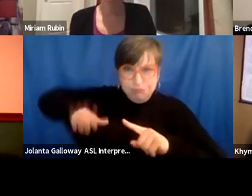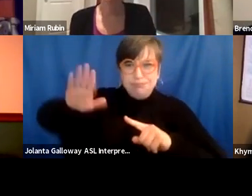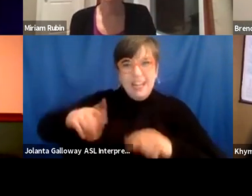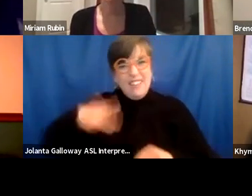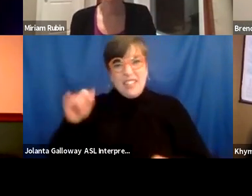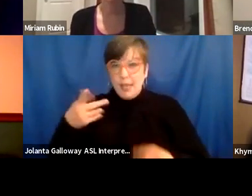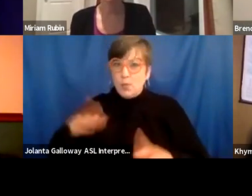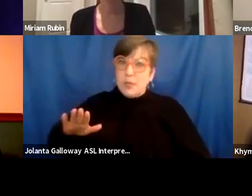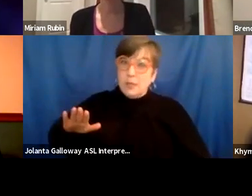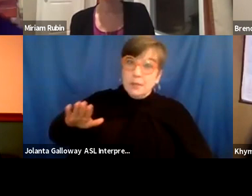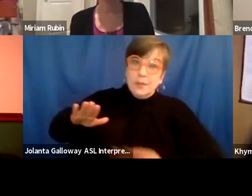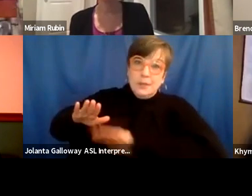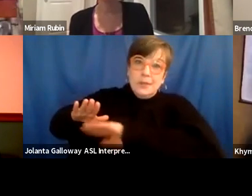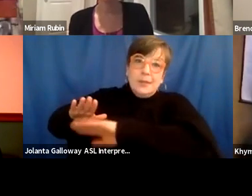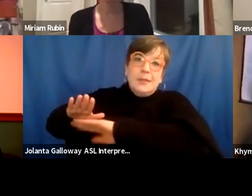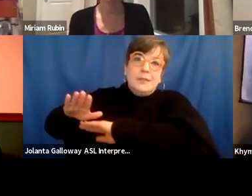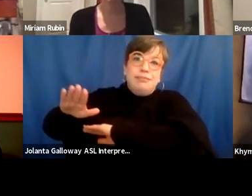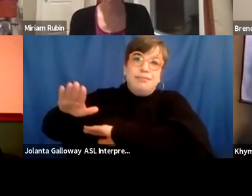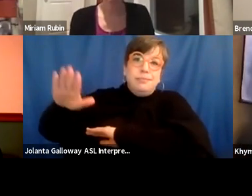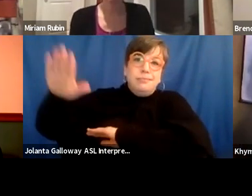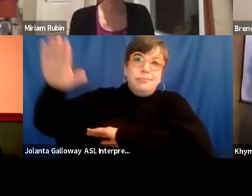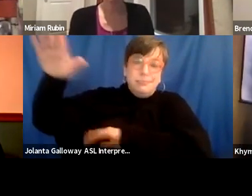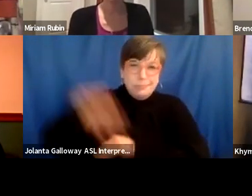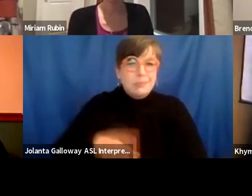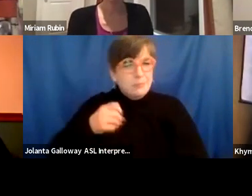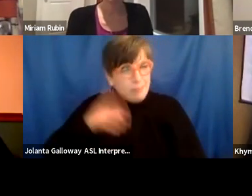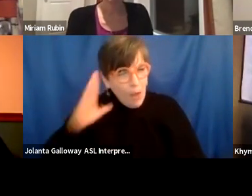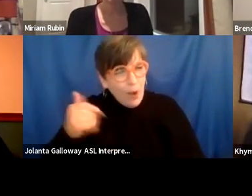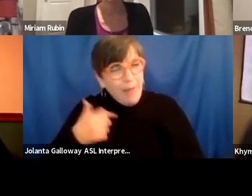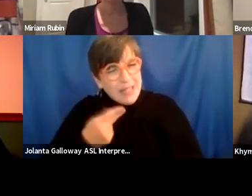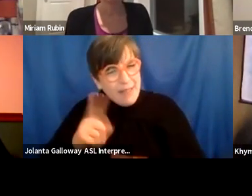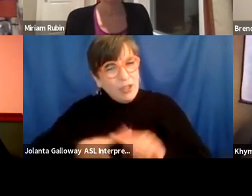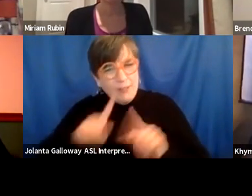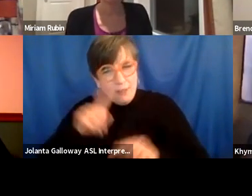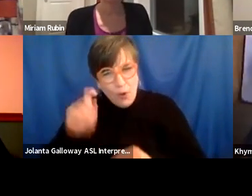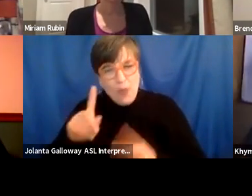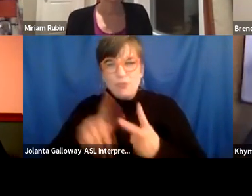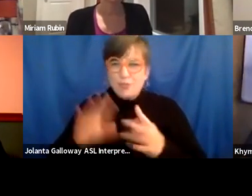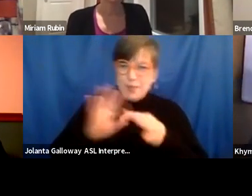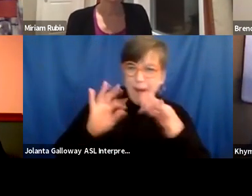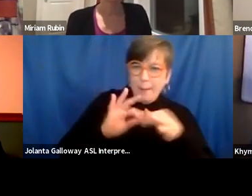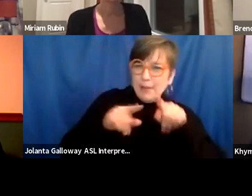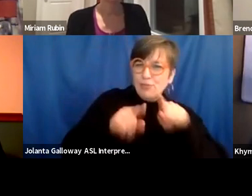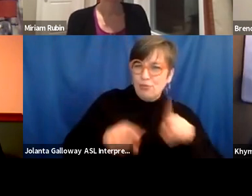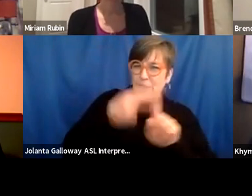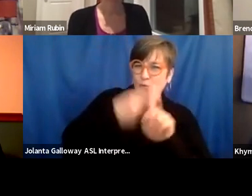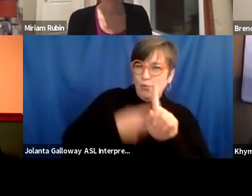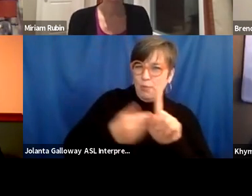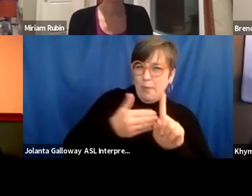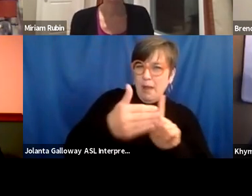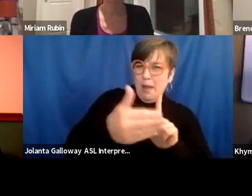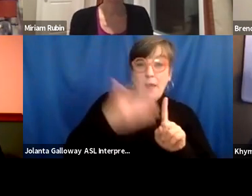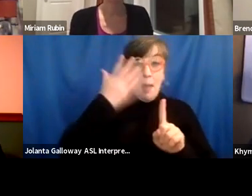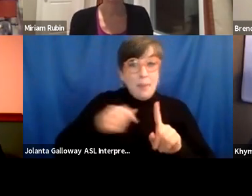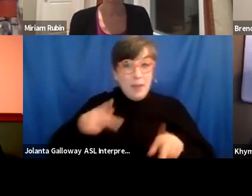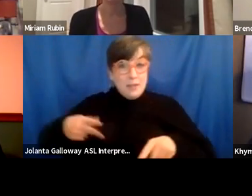So I will have a number of questions and comments during the course of the 2 months, because like my fellow